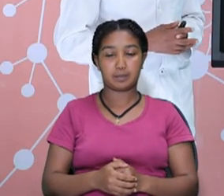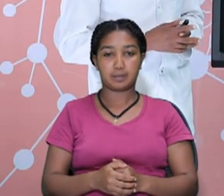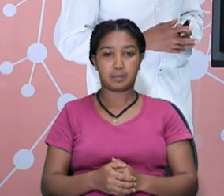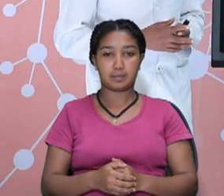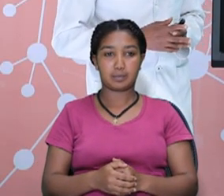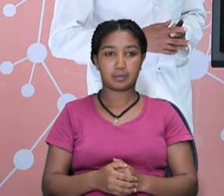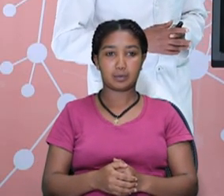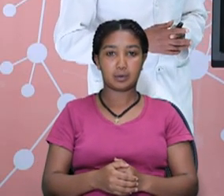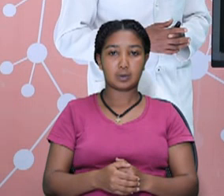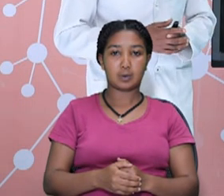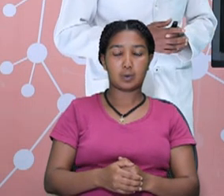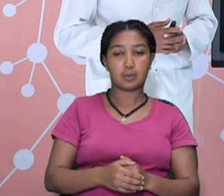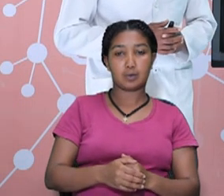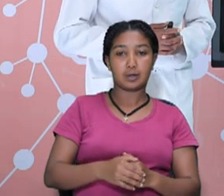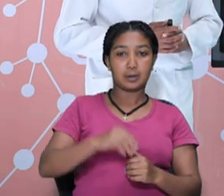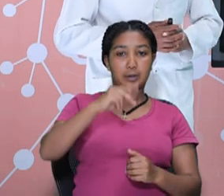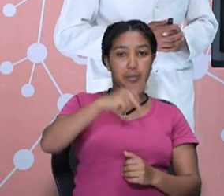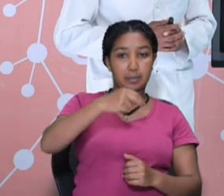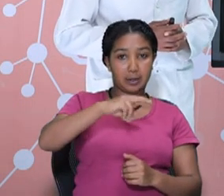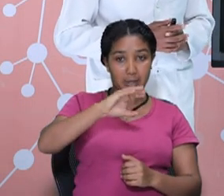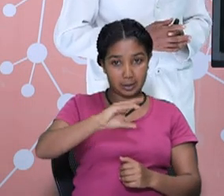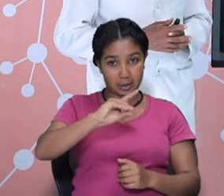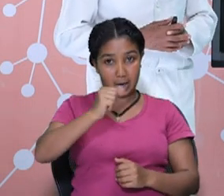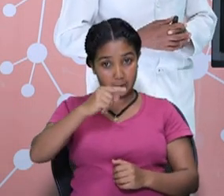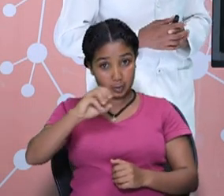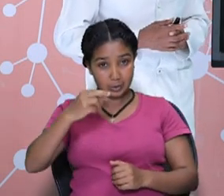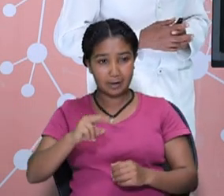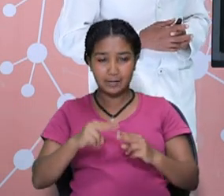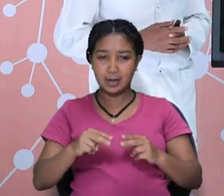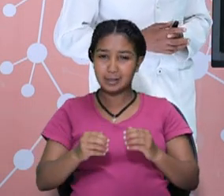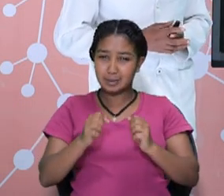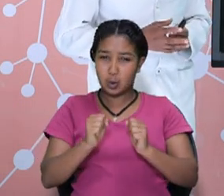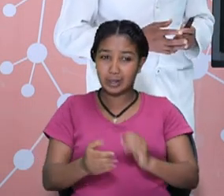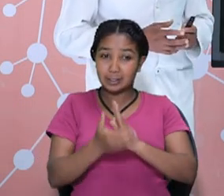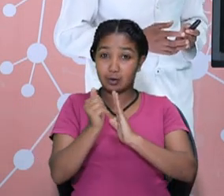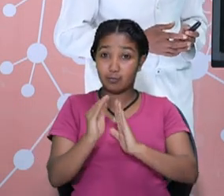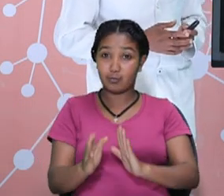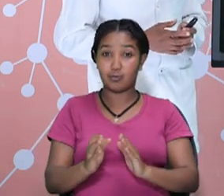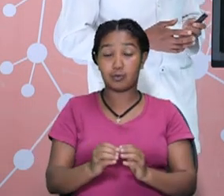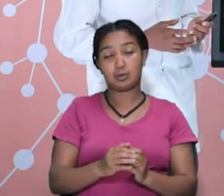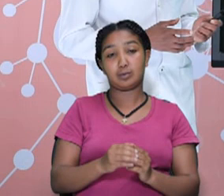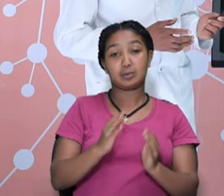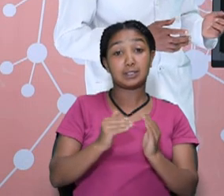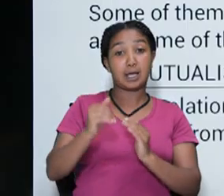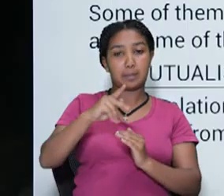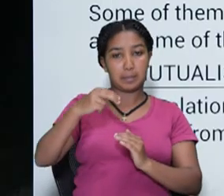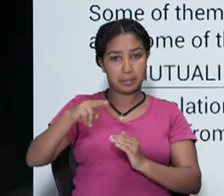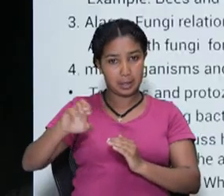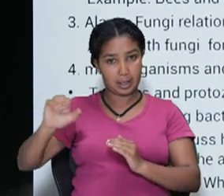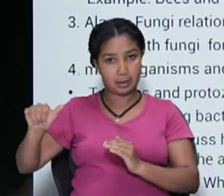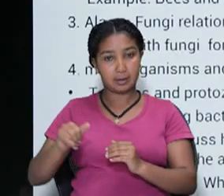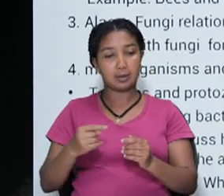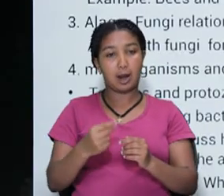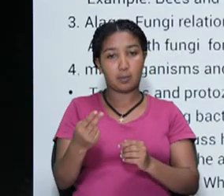predators. So predators are very strong and skillful than their prey. The